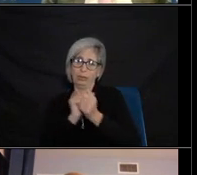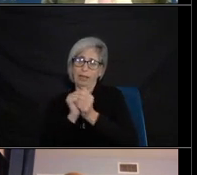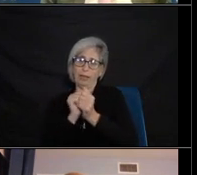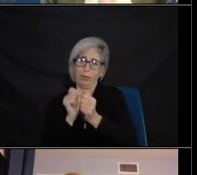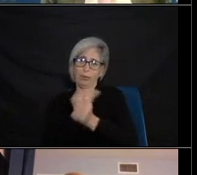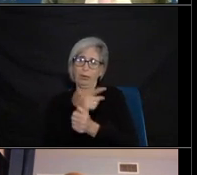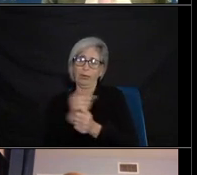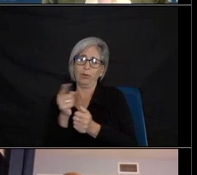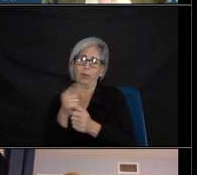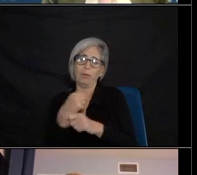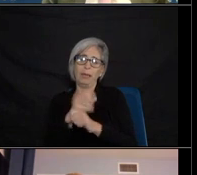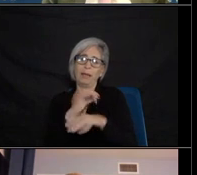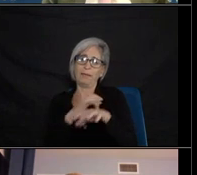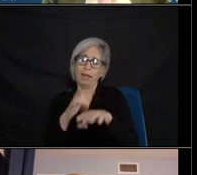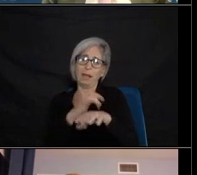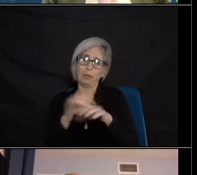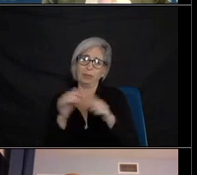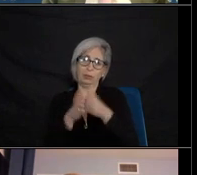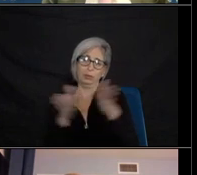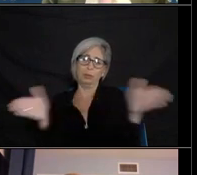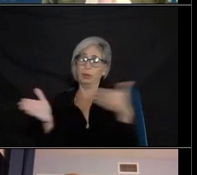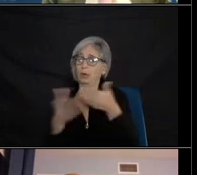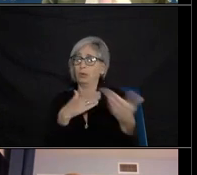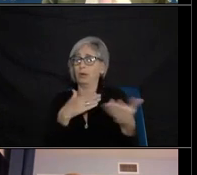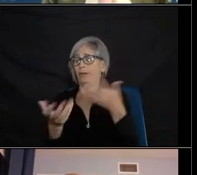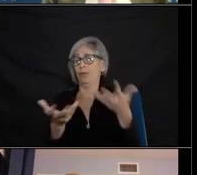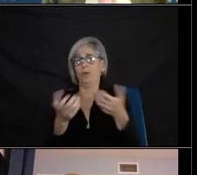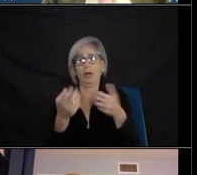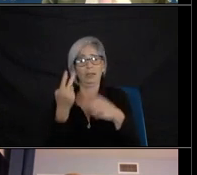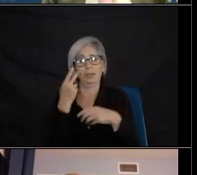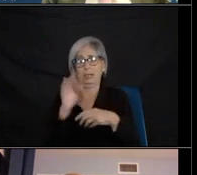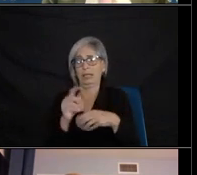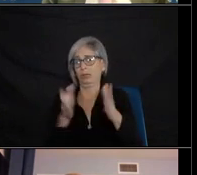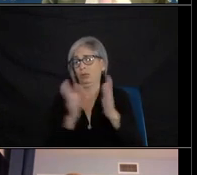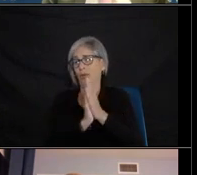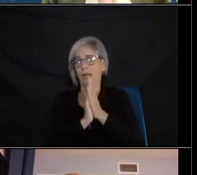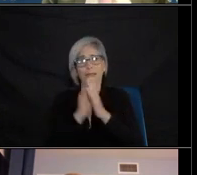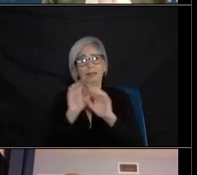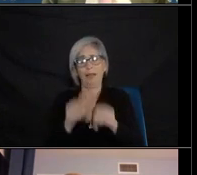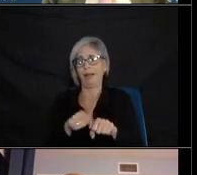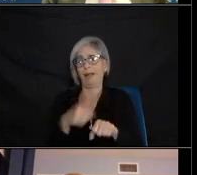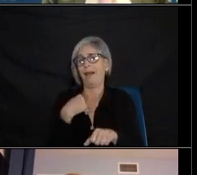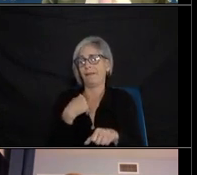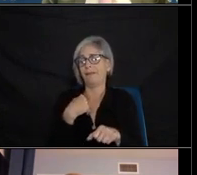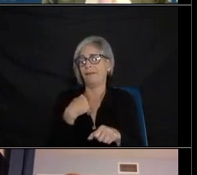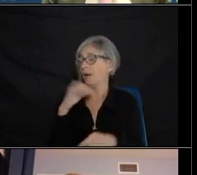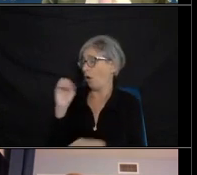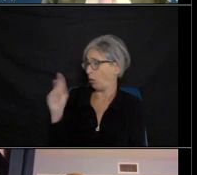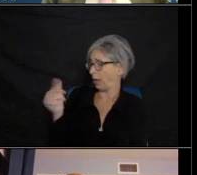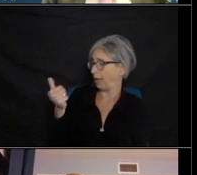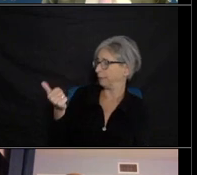could make it available to the public, whoever wants to make a request for it. Okay.